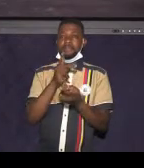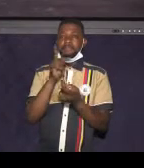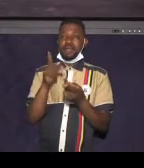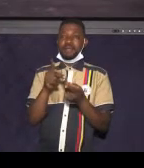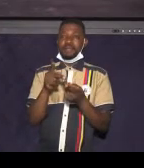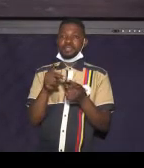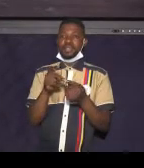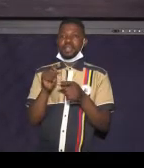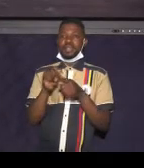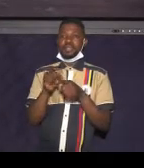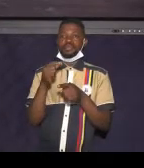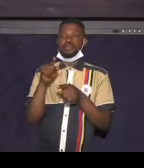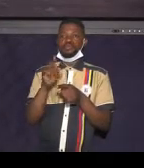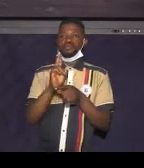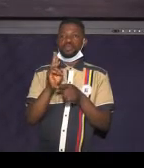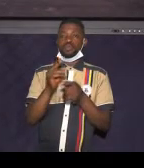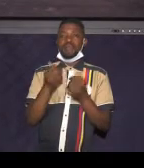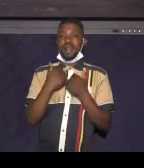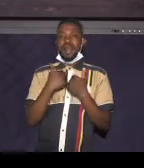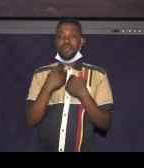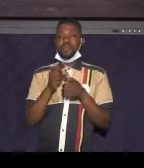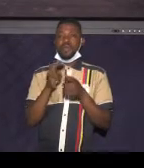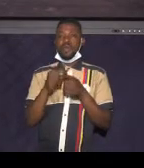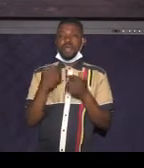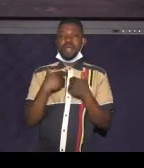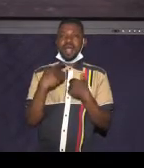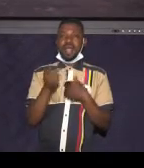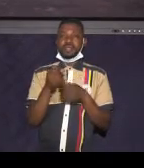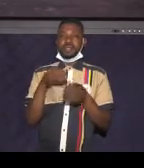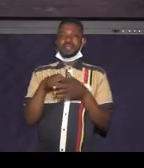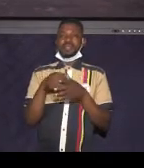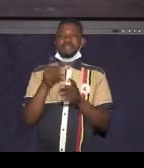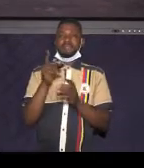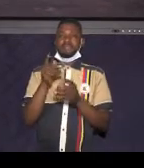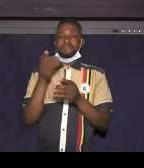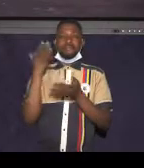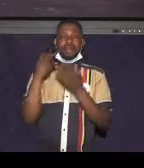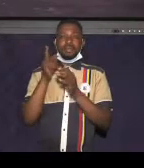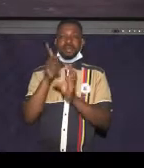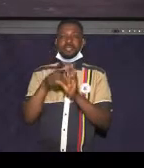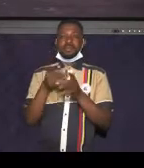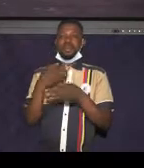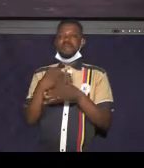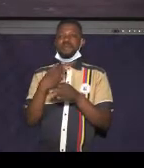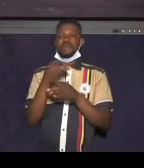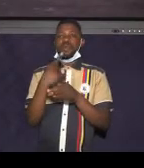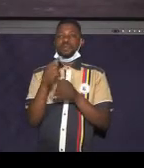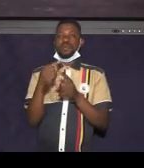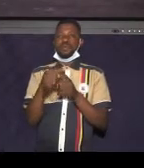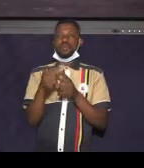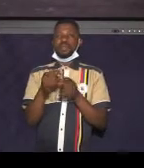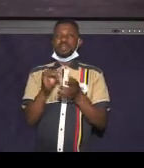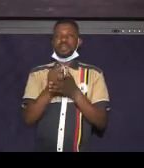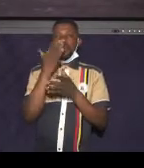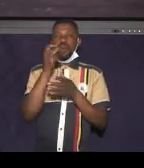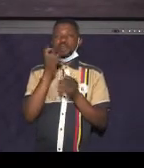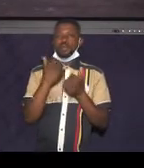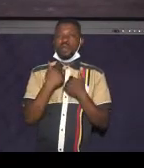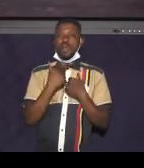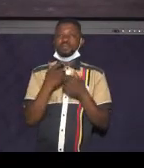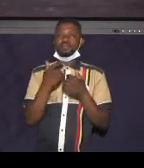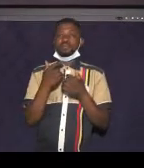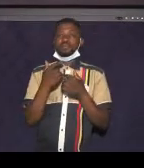use has or have with the past participle form of the verb. That's why you have plus